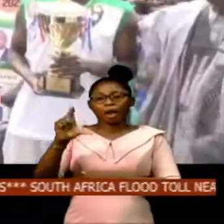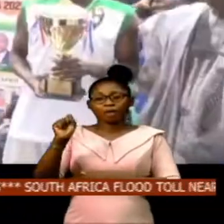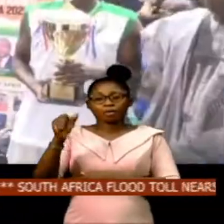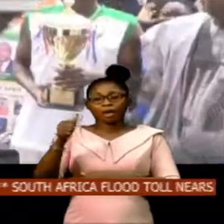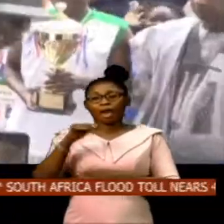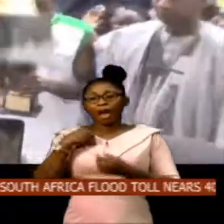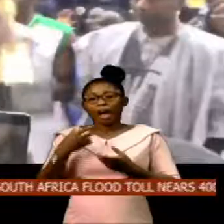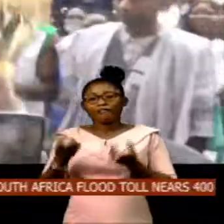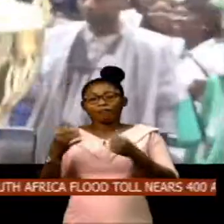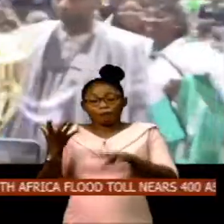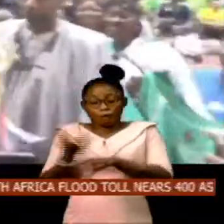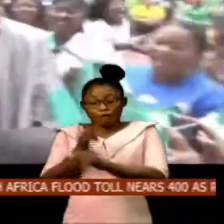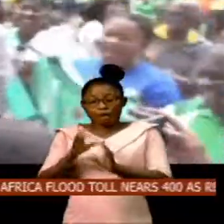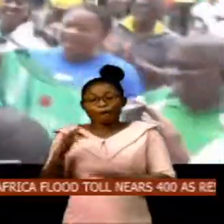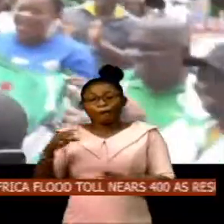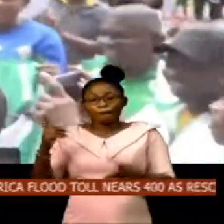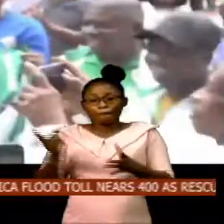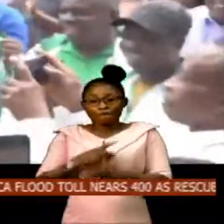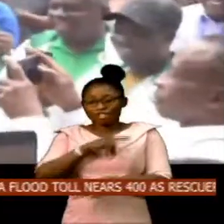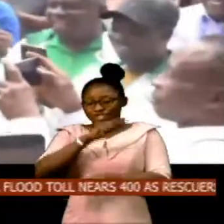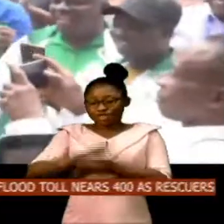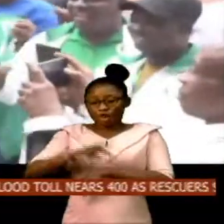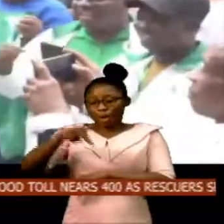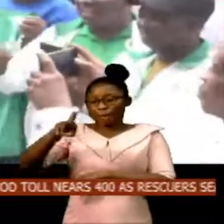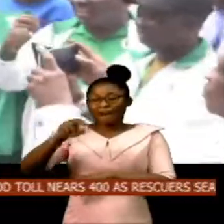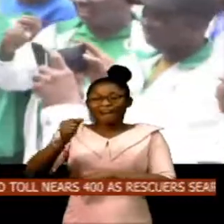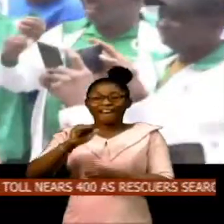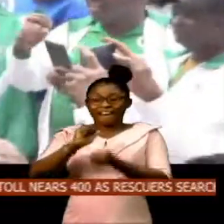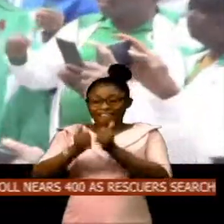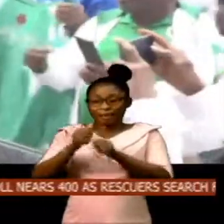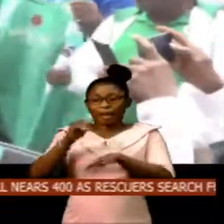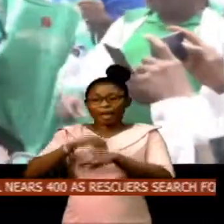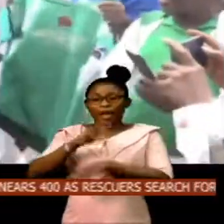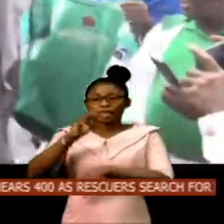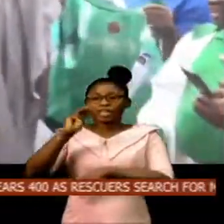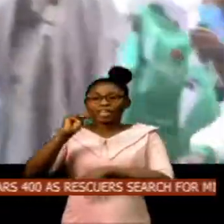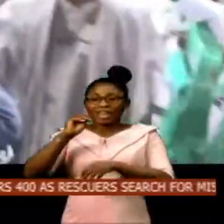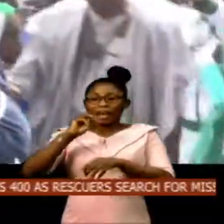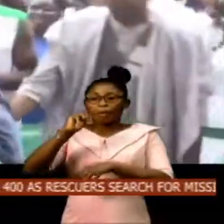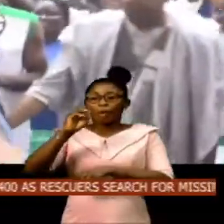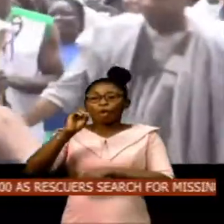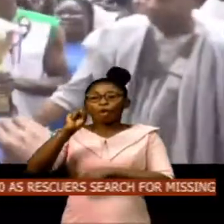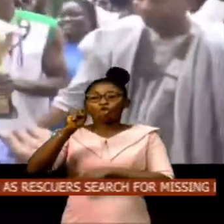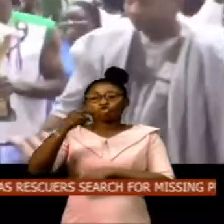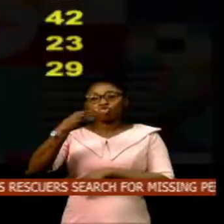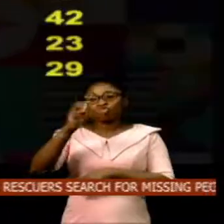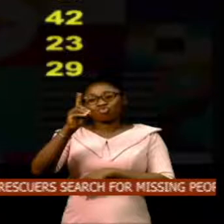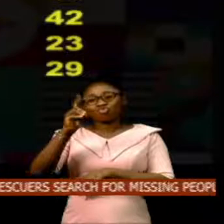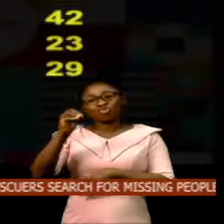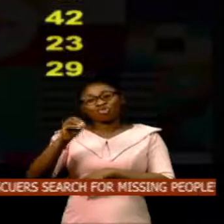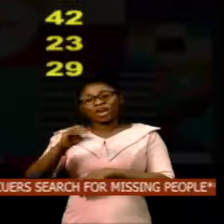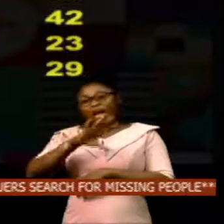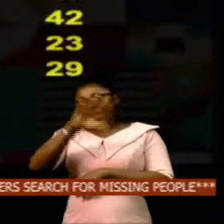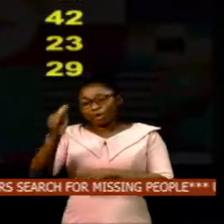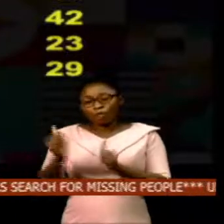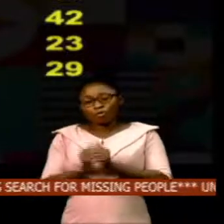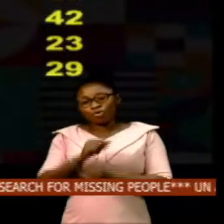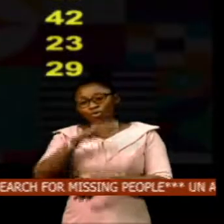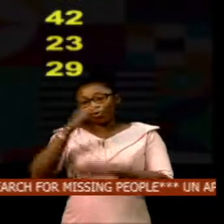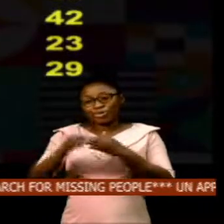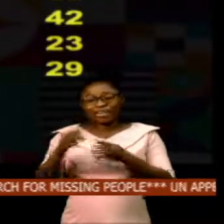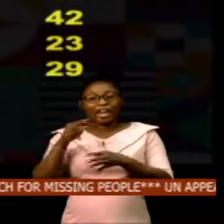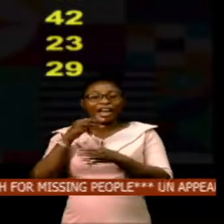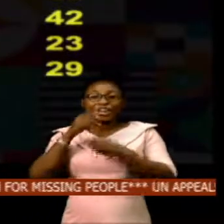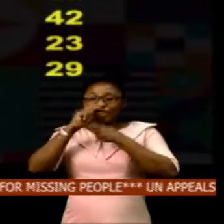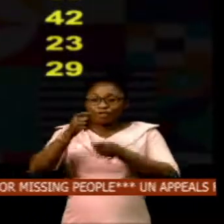winners of the first National Para Games, which held at the Moshood Abiola National Stadium, Abuja, with a total of 93 medals